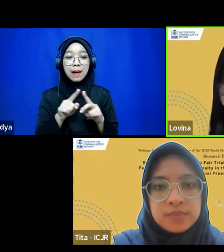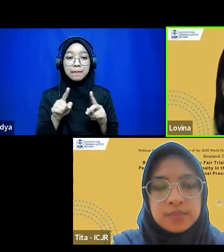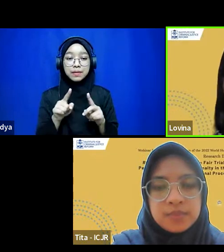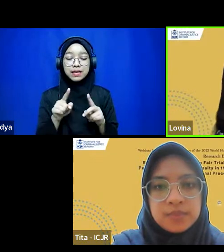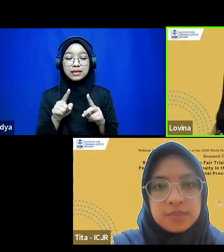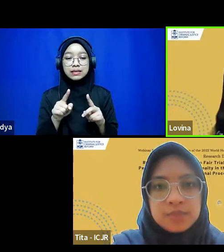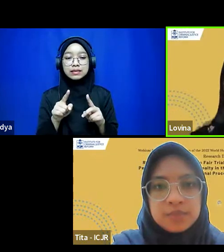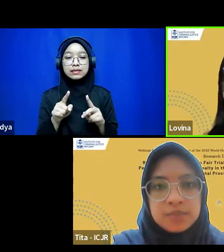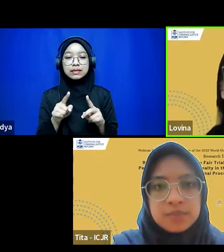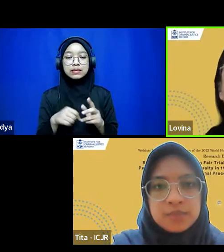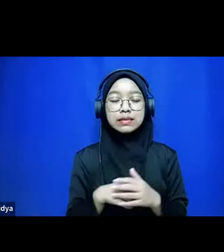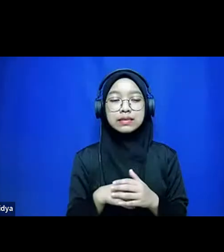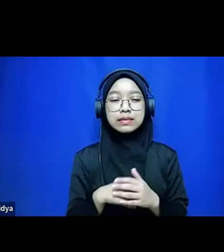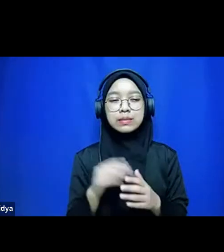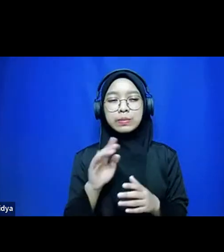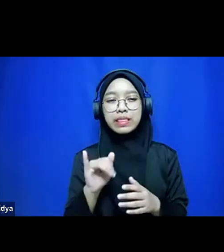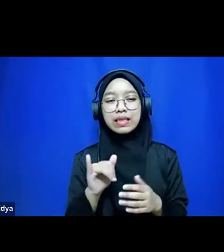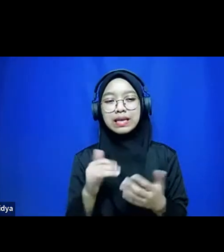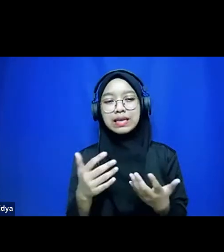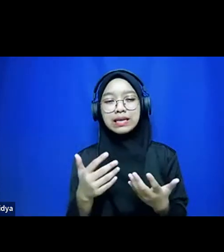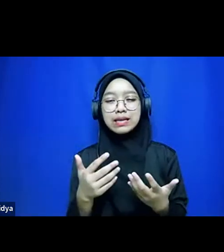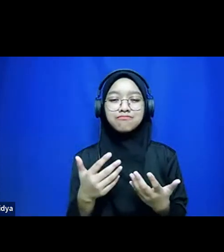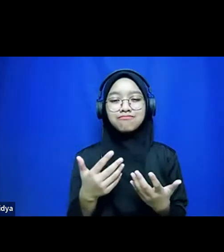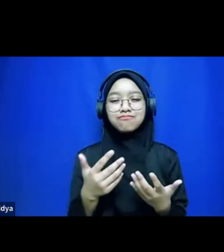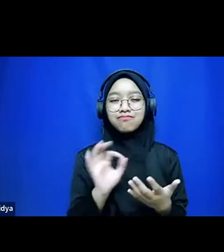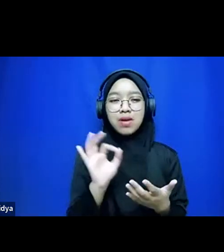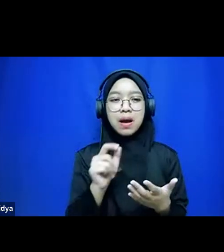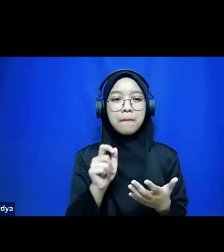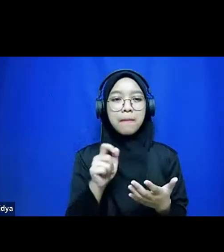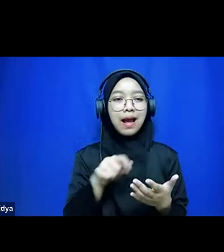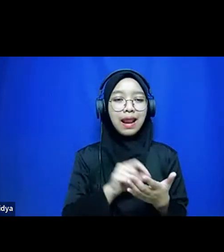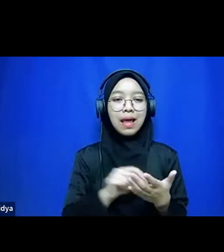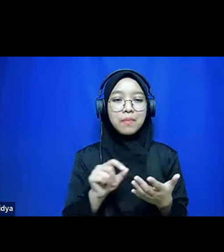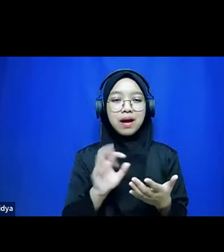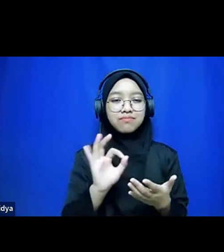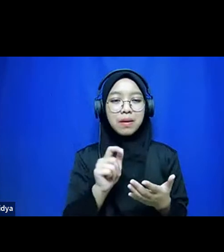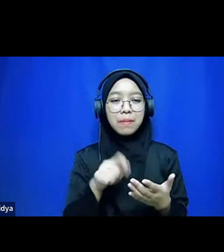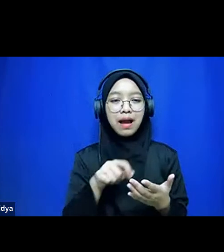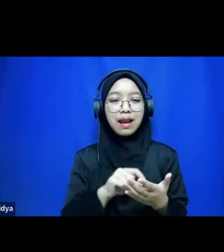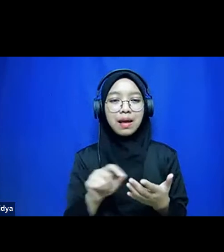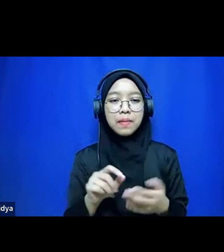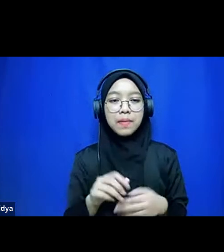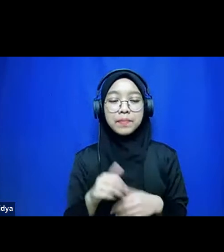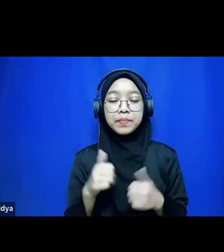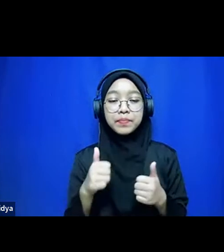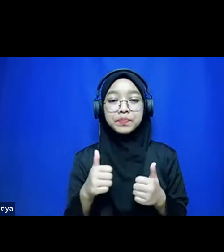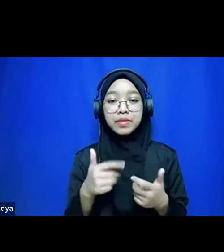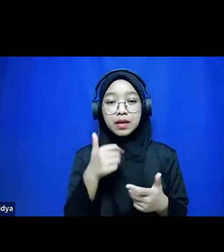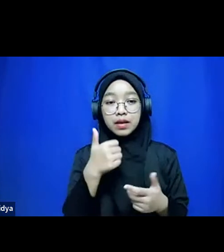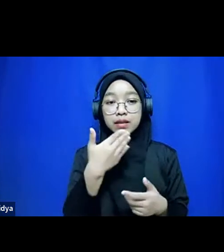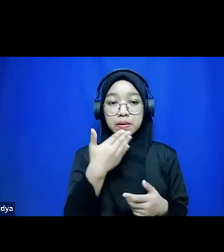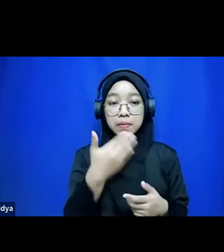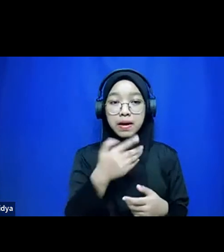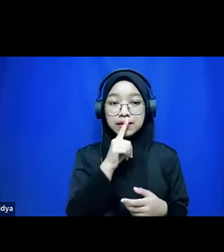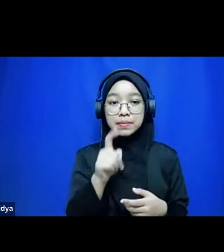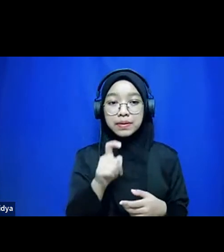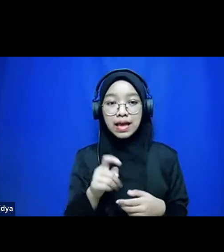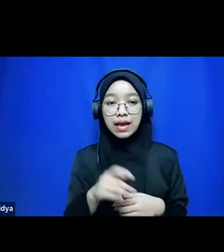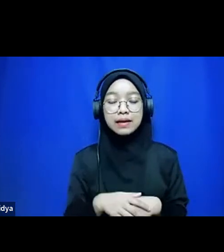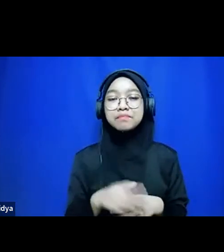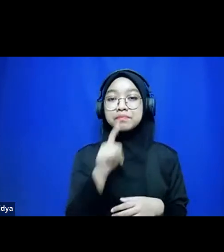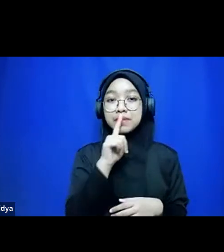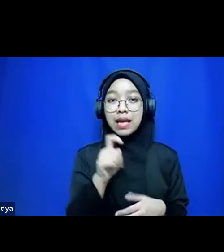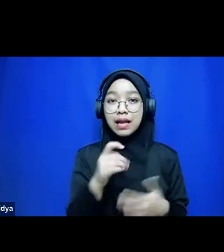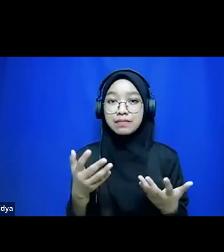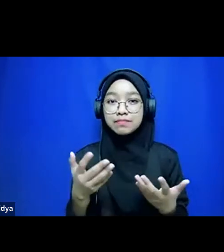anonymous attendee. Thank you for your questions. So the question is, what do you think of Indonesia reasons